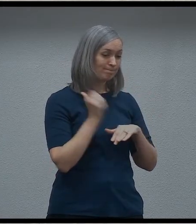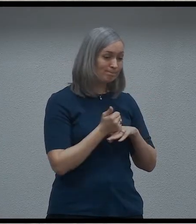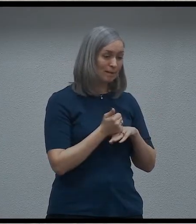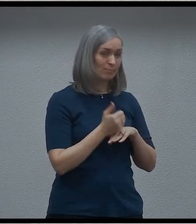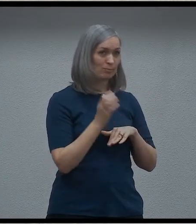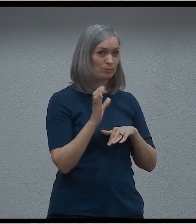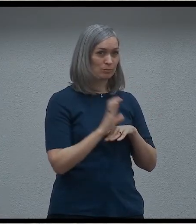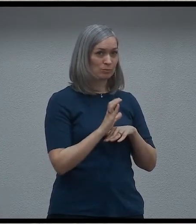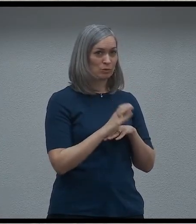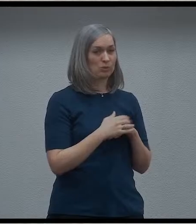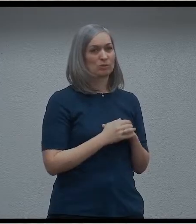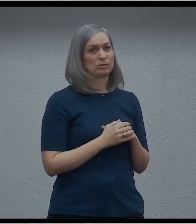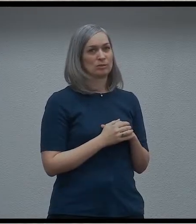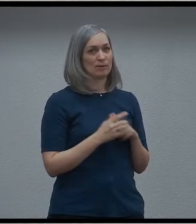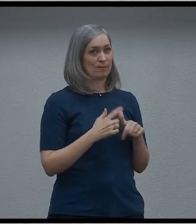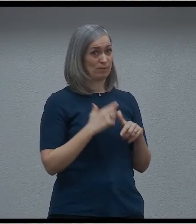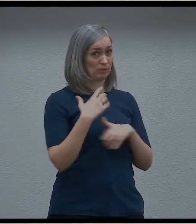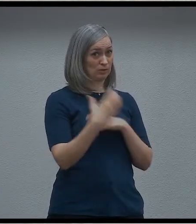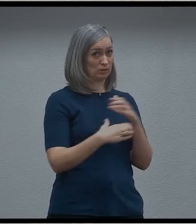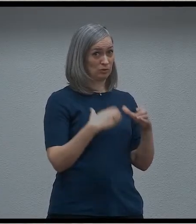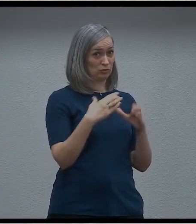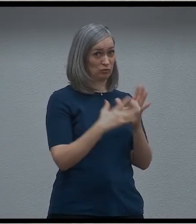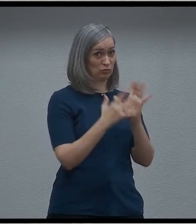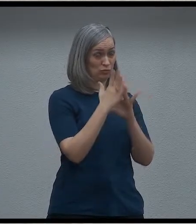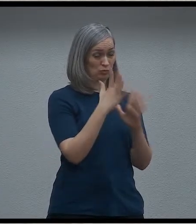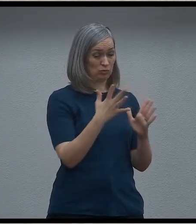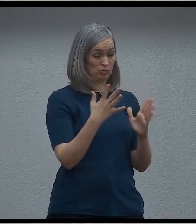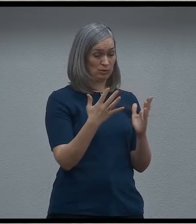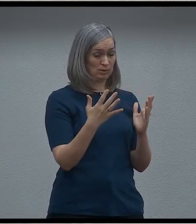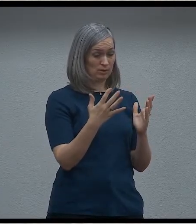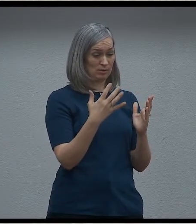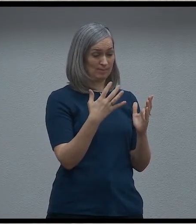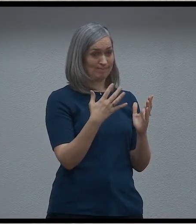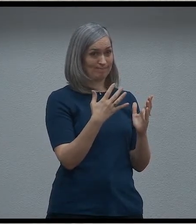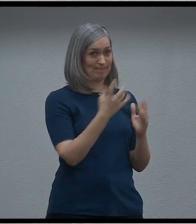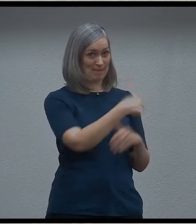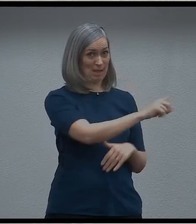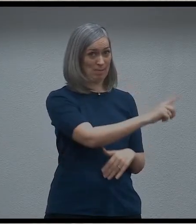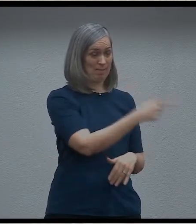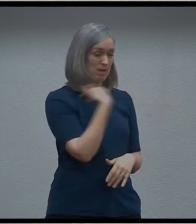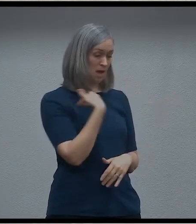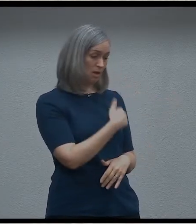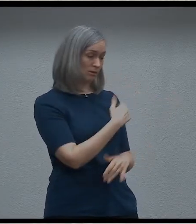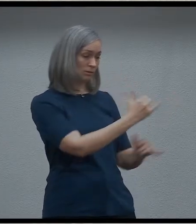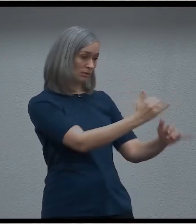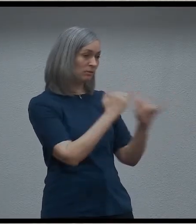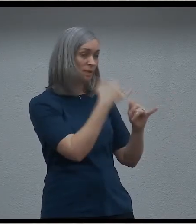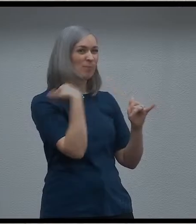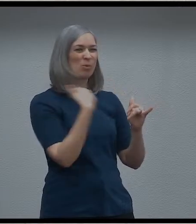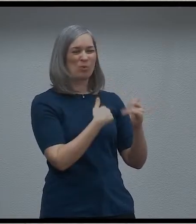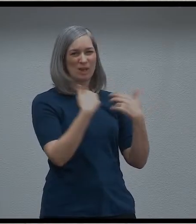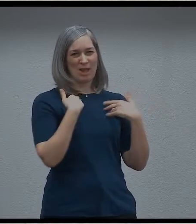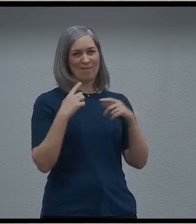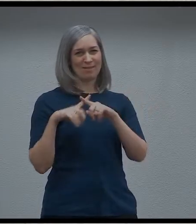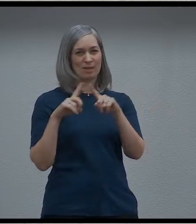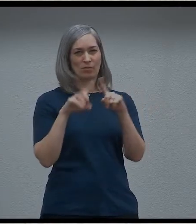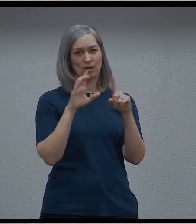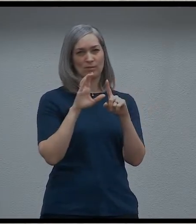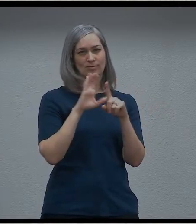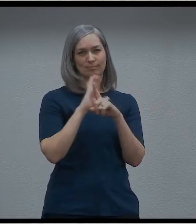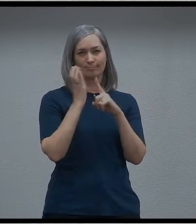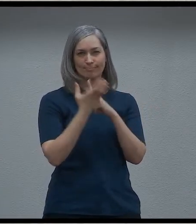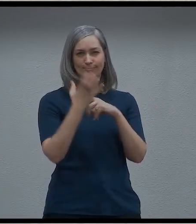like these first century Christians, we too come from many different places with many different cultural backgrounds, customs, hobbies,